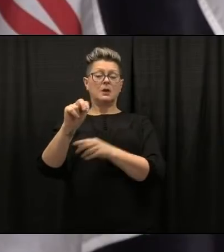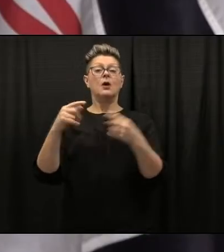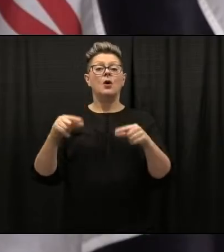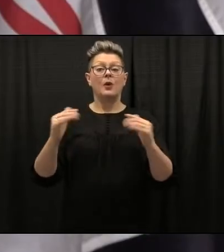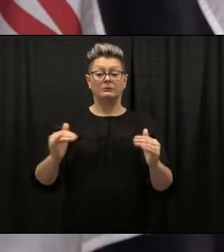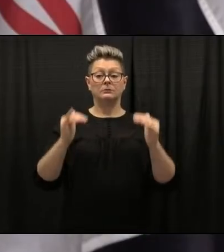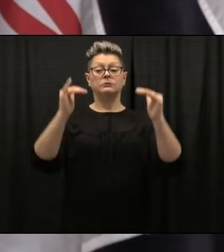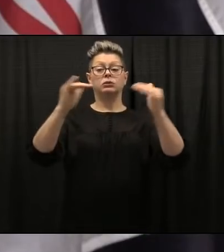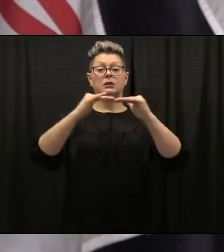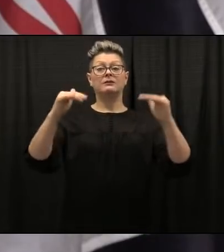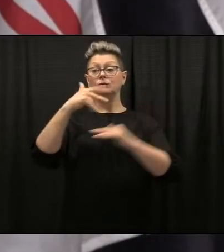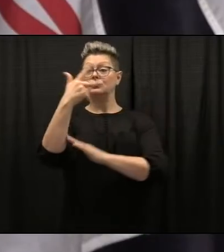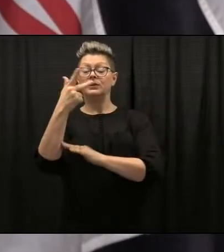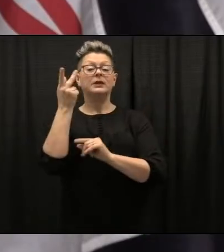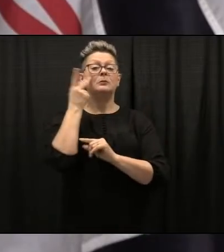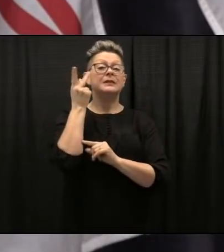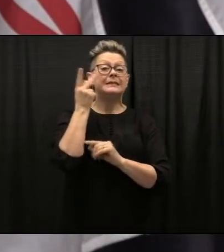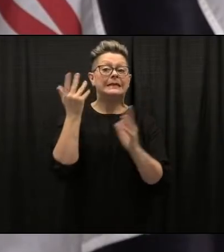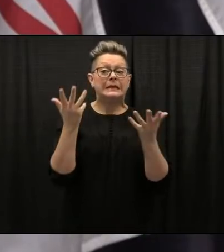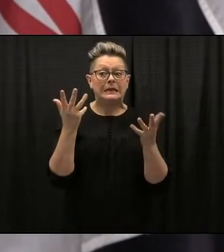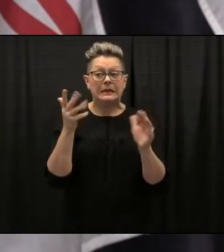the effect of that has on